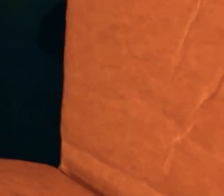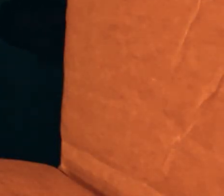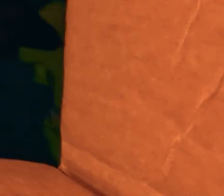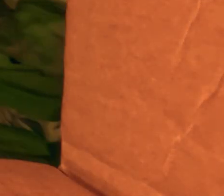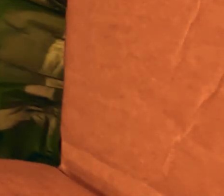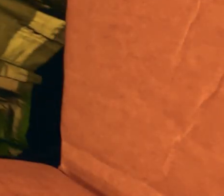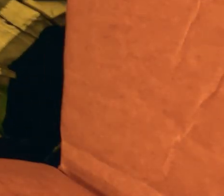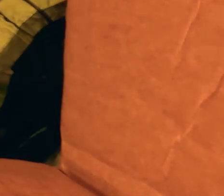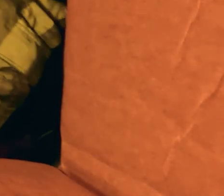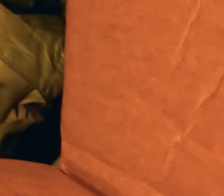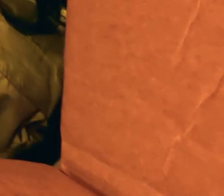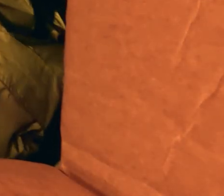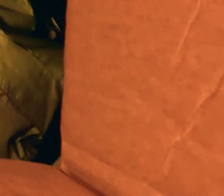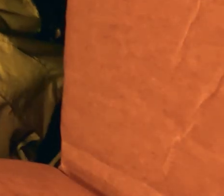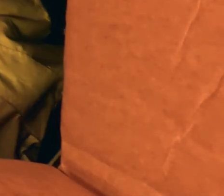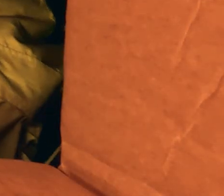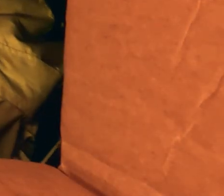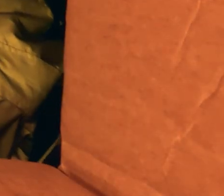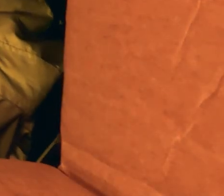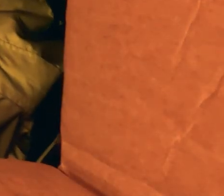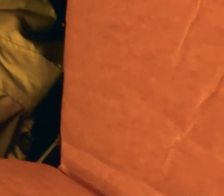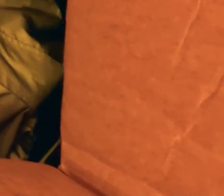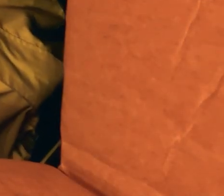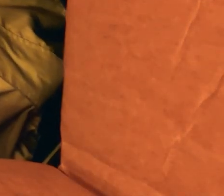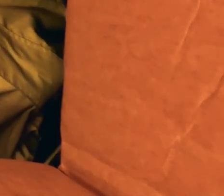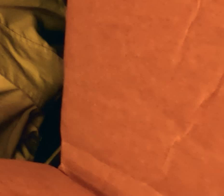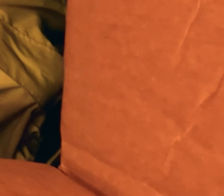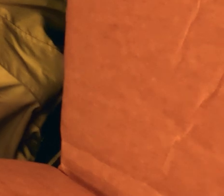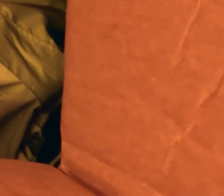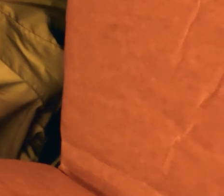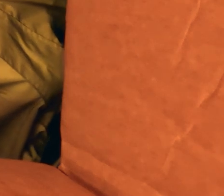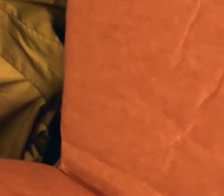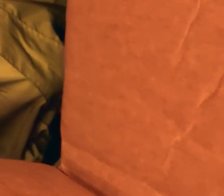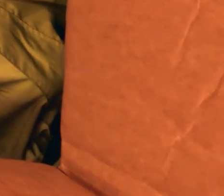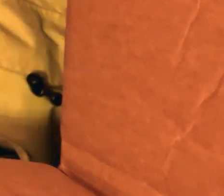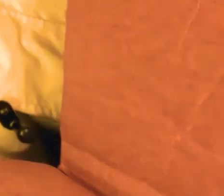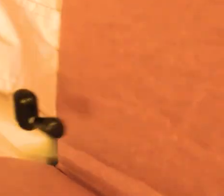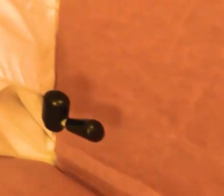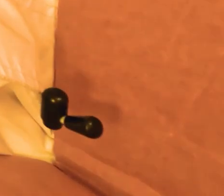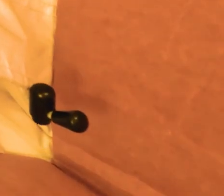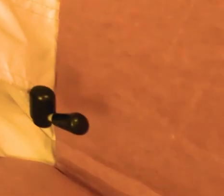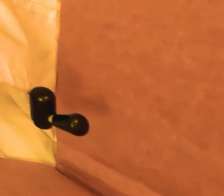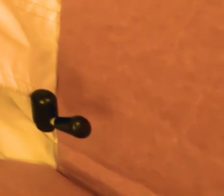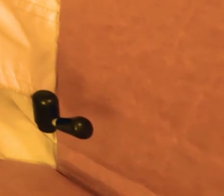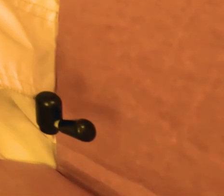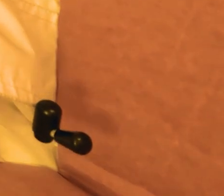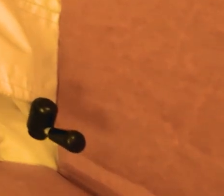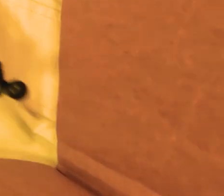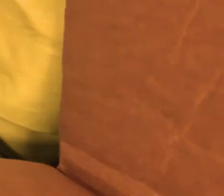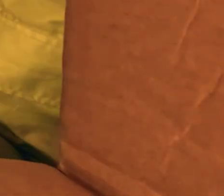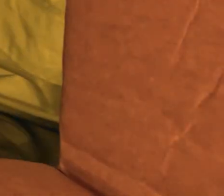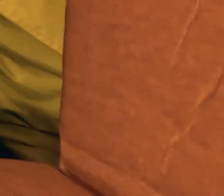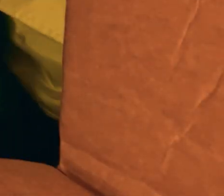Oh my gosh! Oh, what's in the box? See. It's so new and fresh! Looks better,